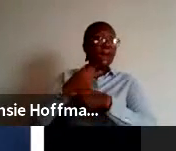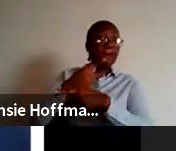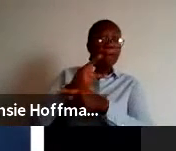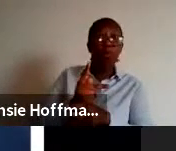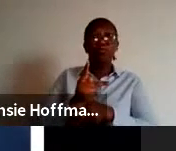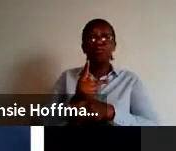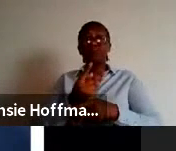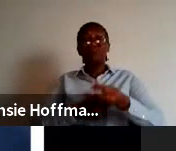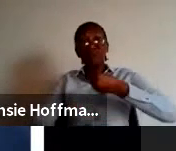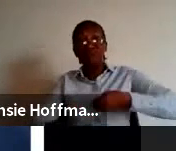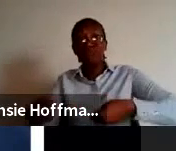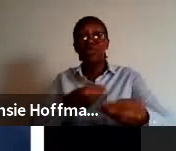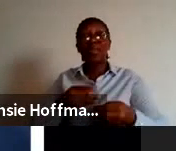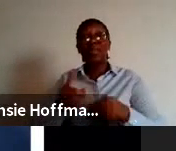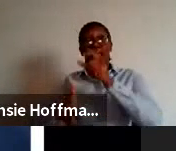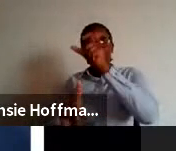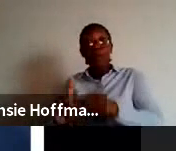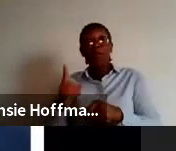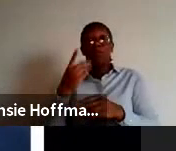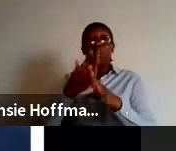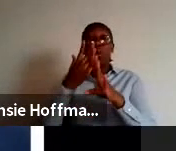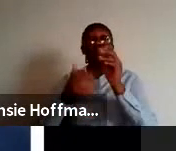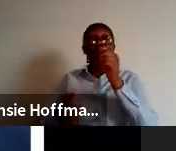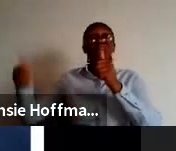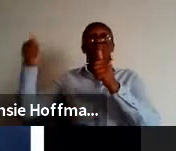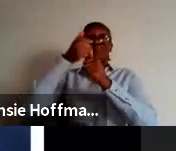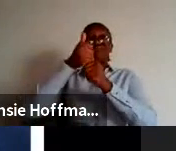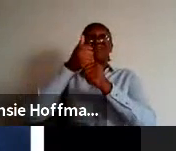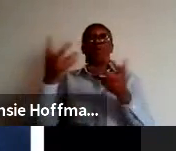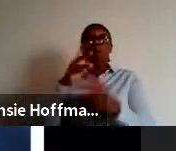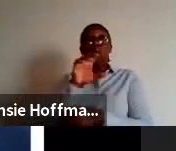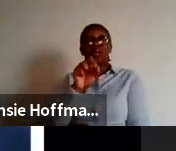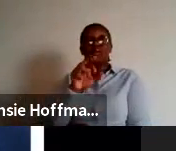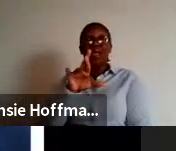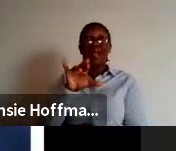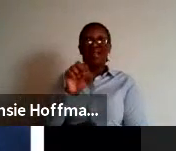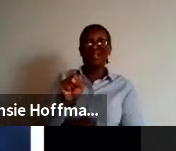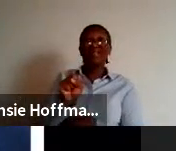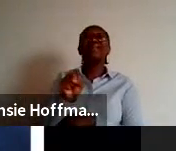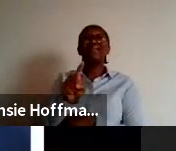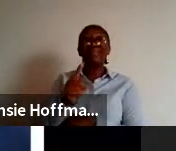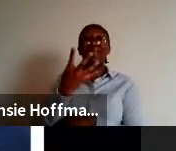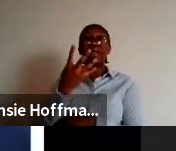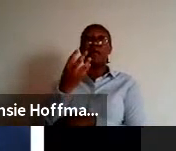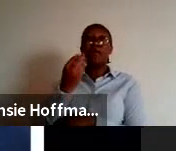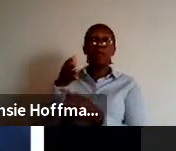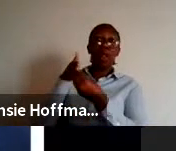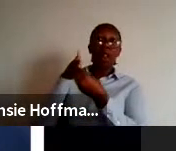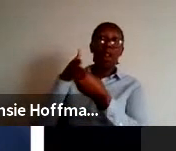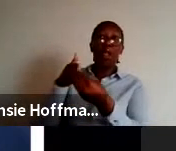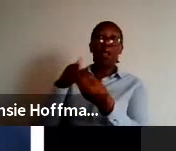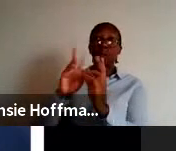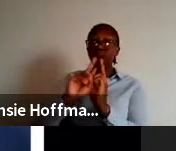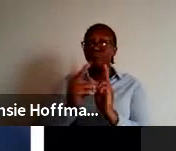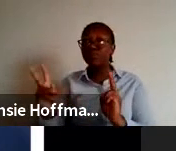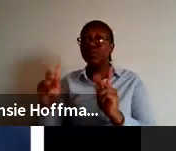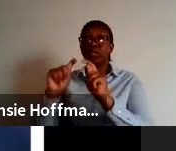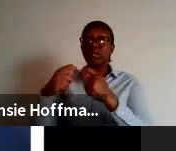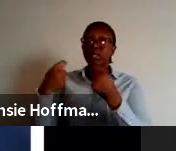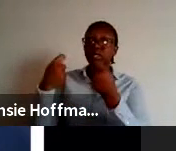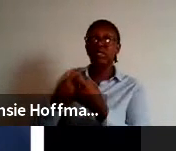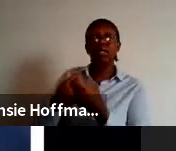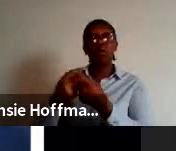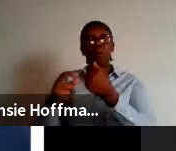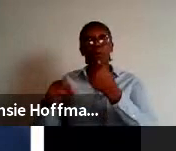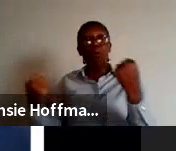executive in Custom Investigative Unit at SARS, and he has led various high-level organizational teams in areas